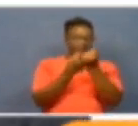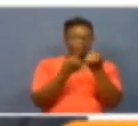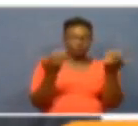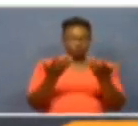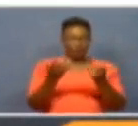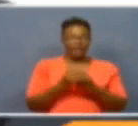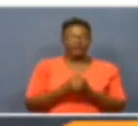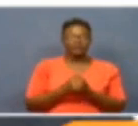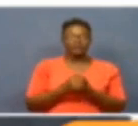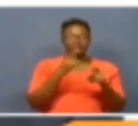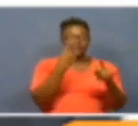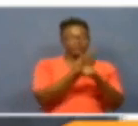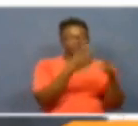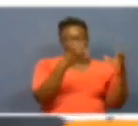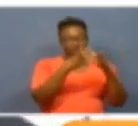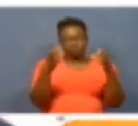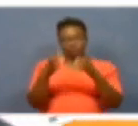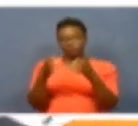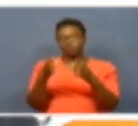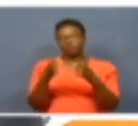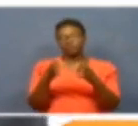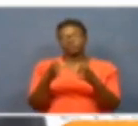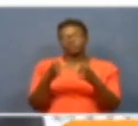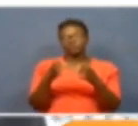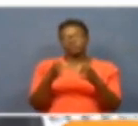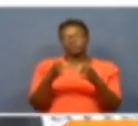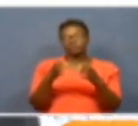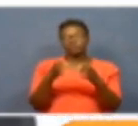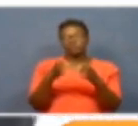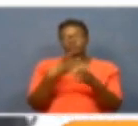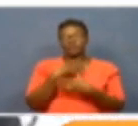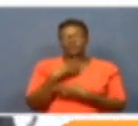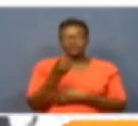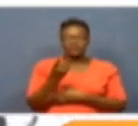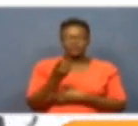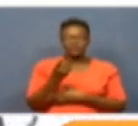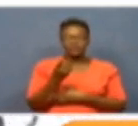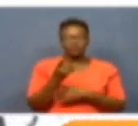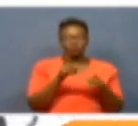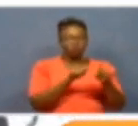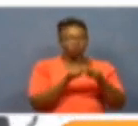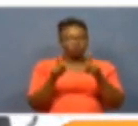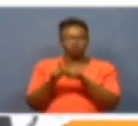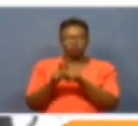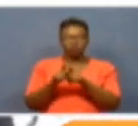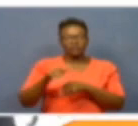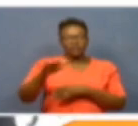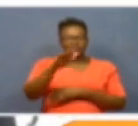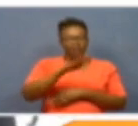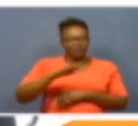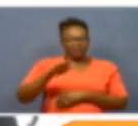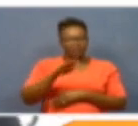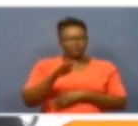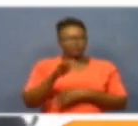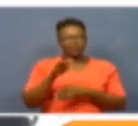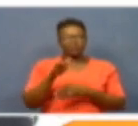a number of companies, like in the area of pyrethrum, and also in the area of infrastructure.